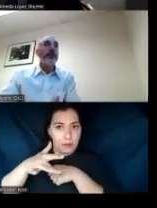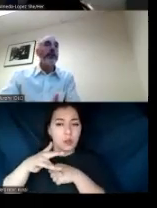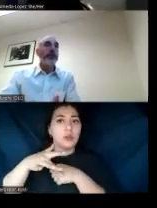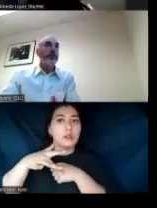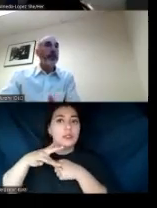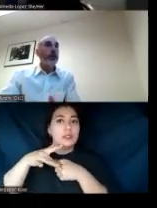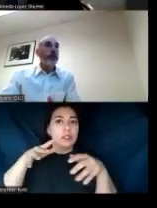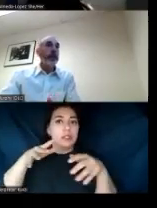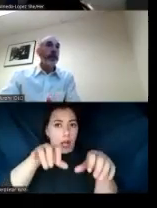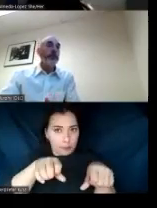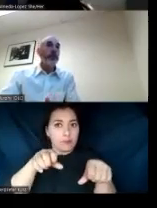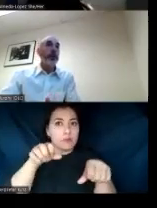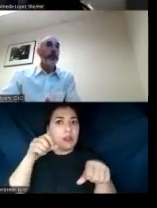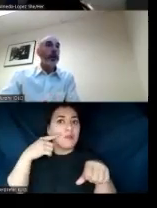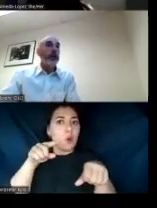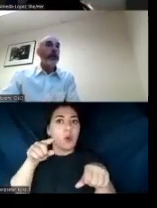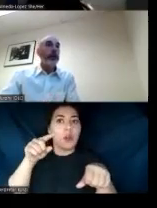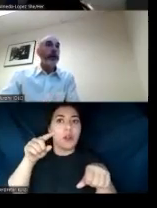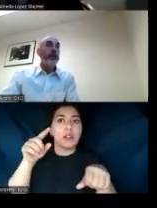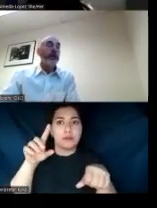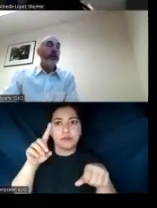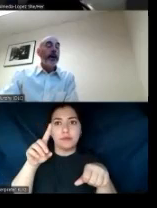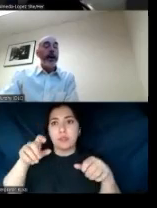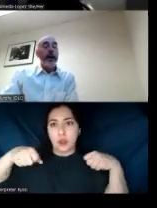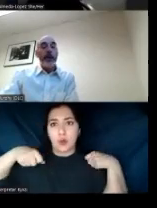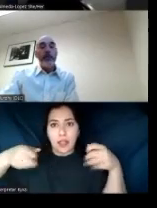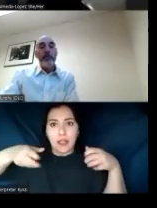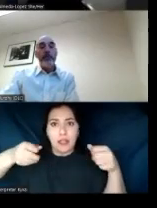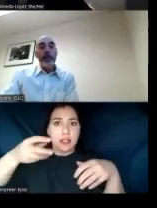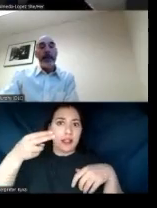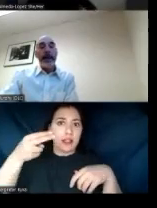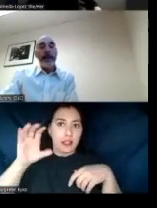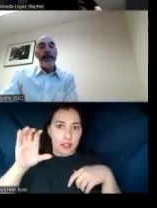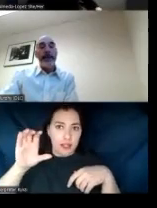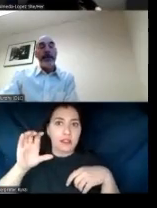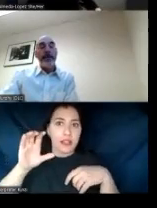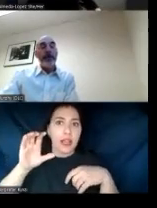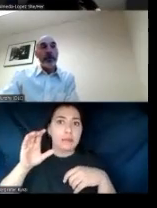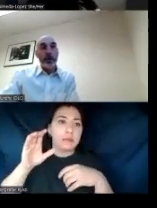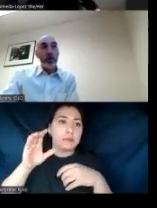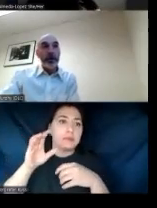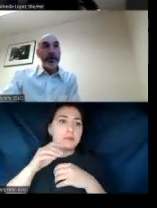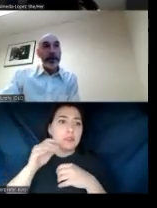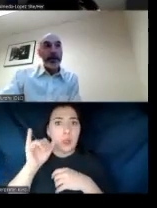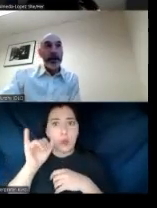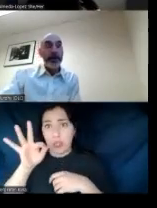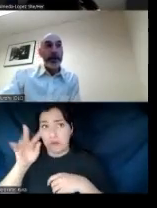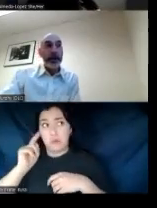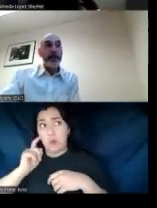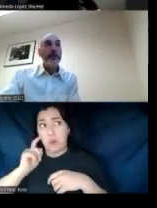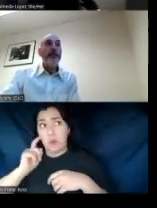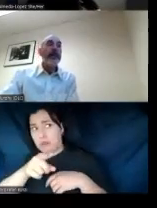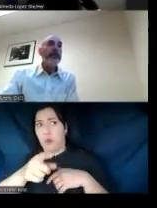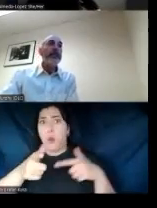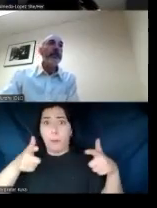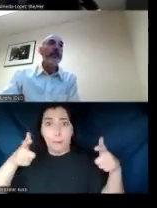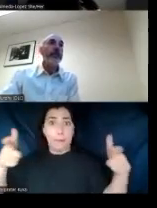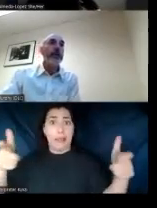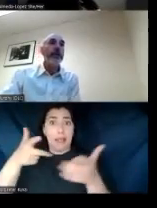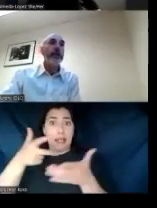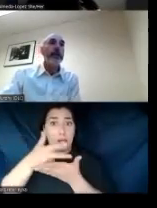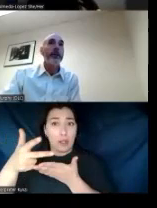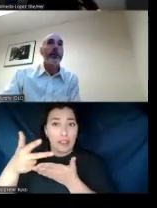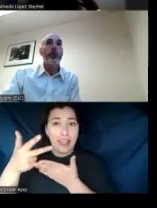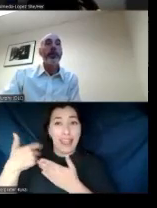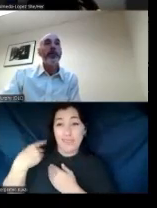do see a rather large parking lot, and there's only one designated space, that's an issue